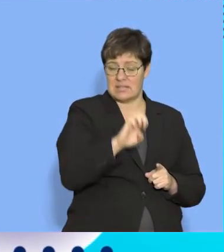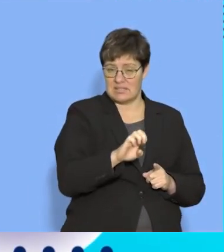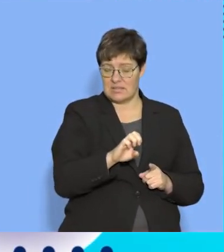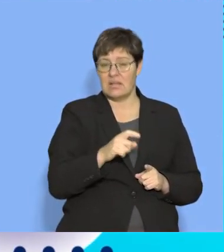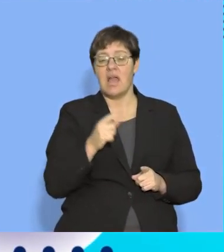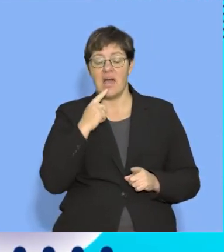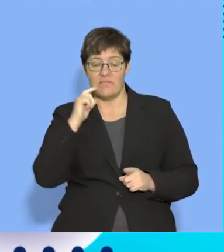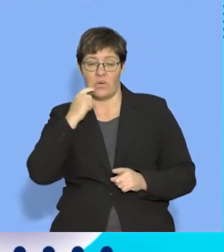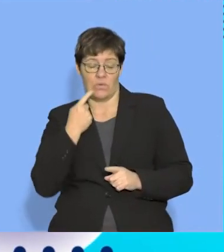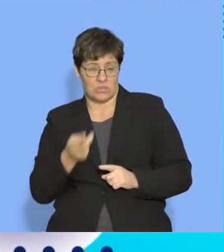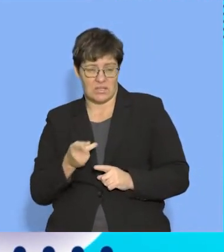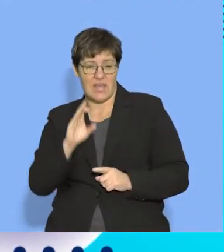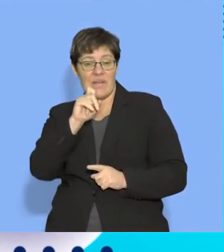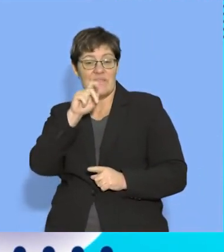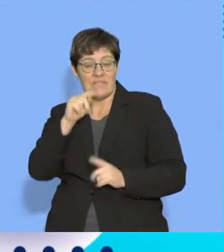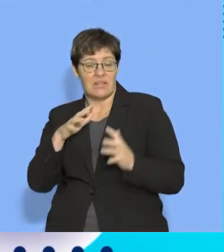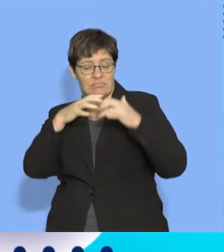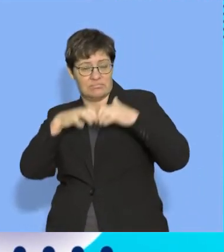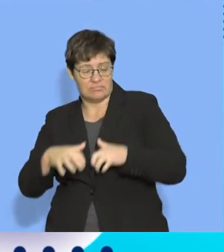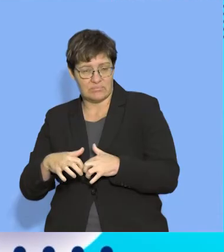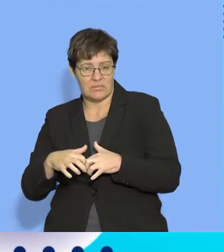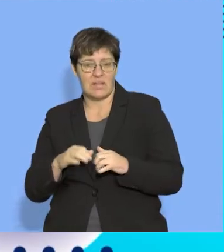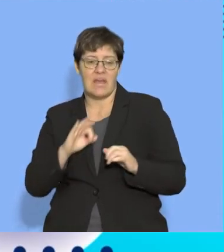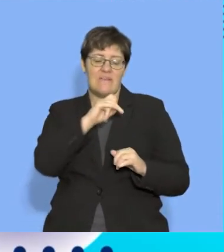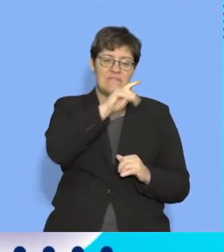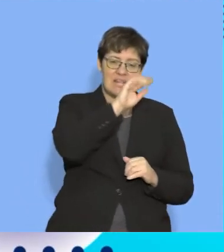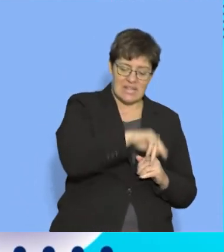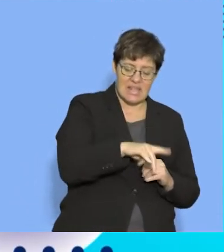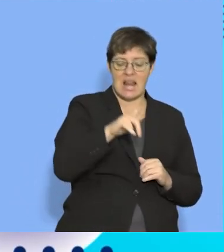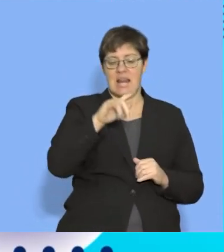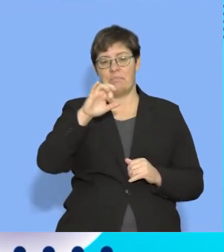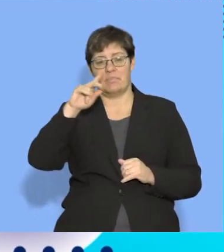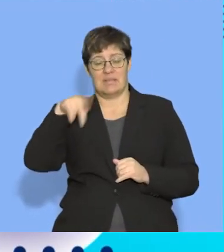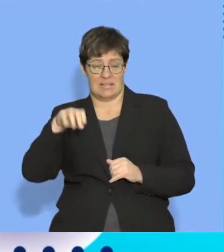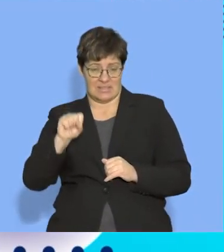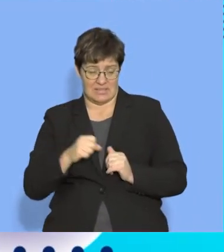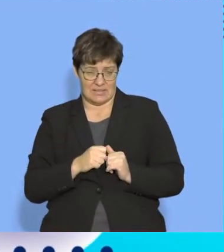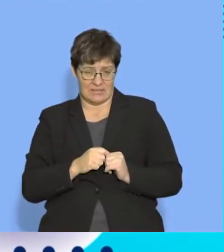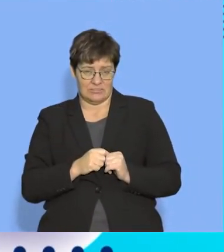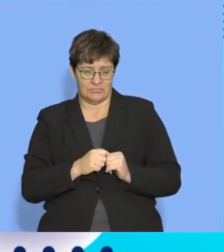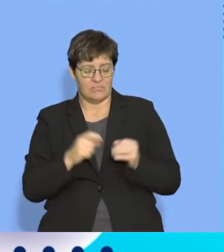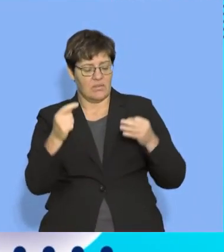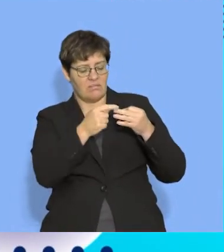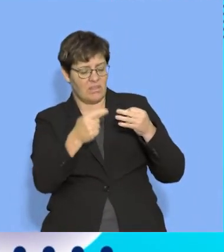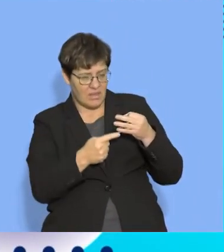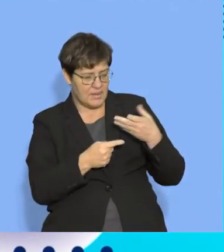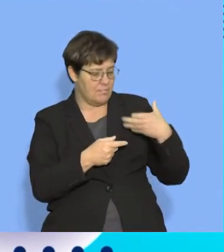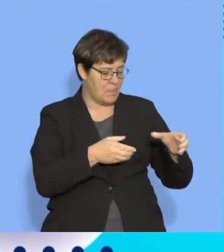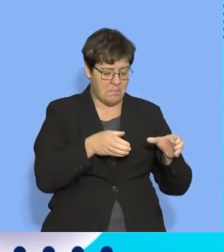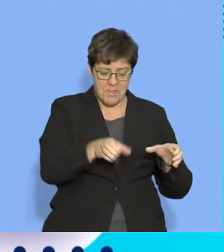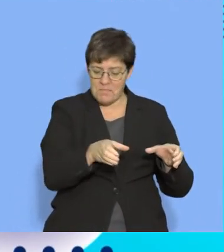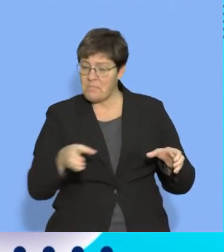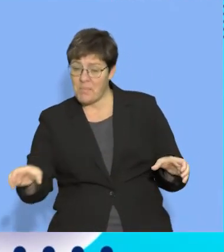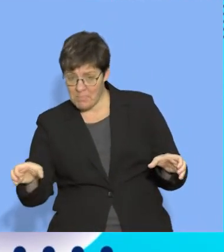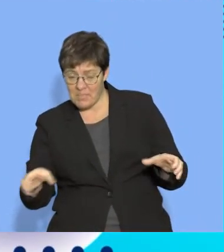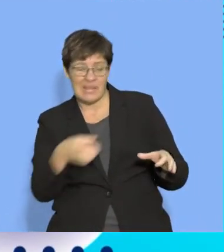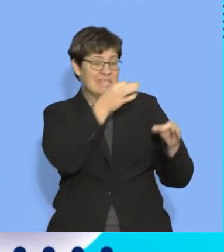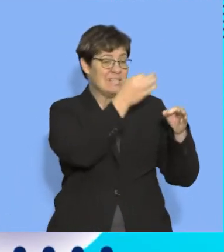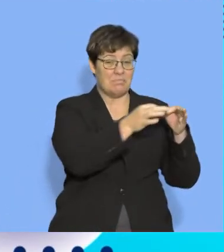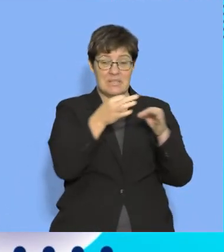that fats are broken down into the fatty acid and the lipid molecules. Now that we've got those digested into the simplest